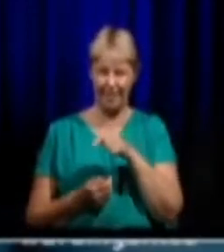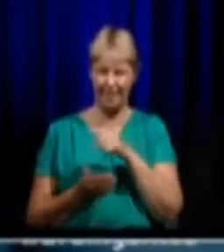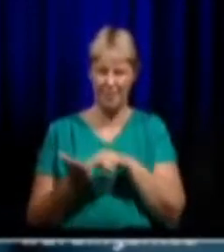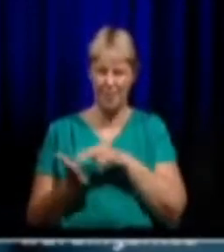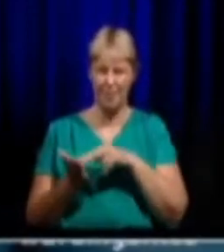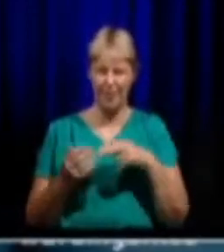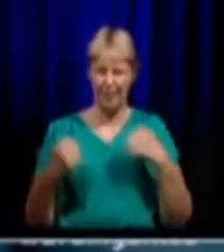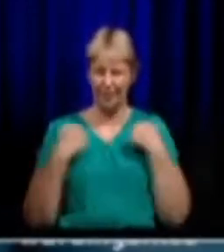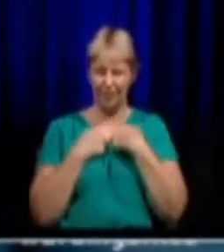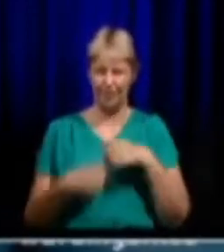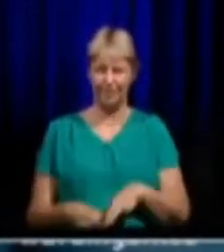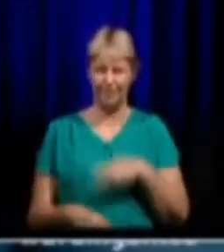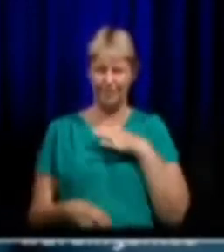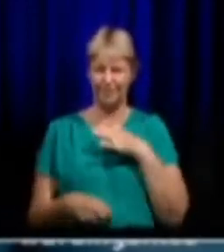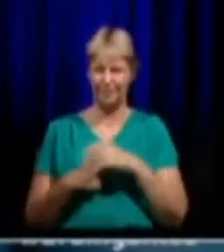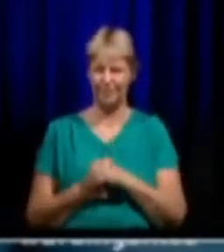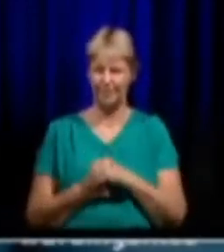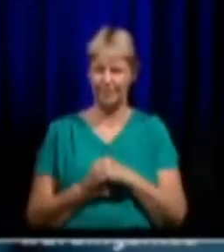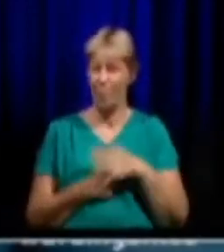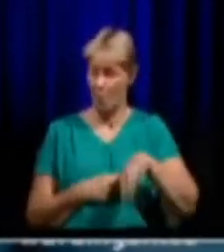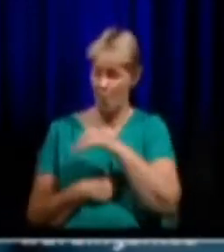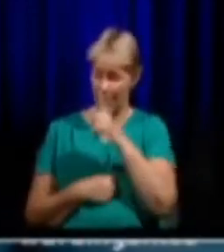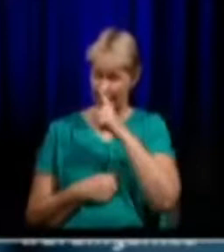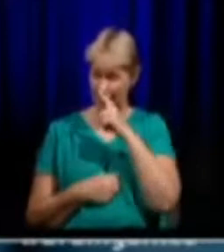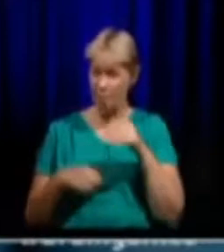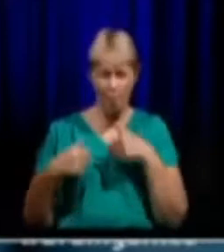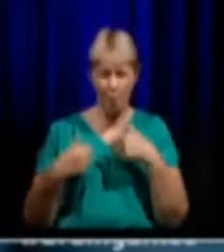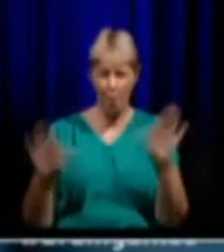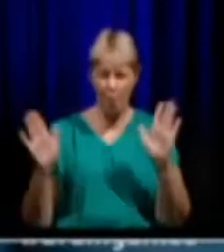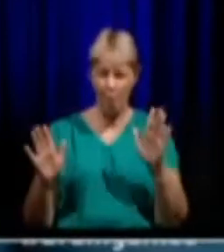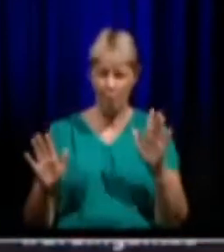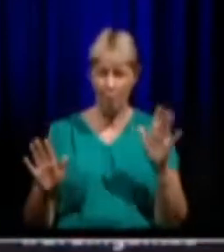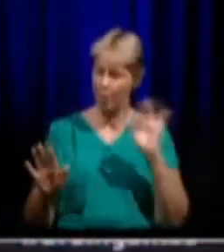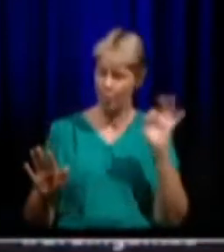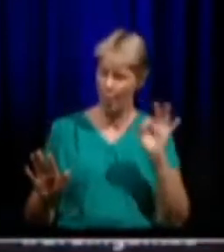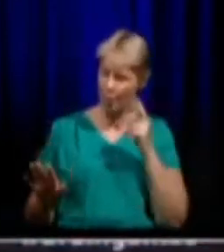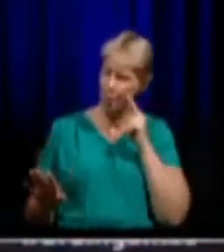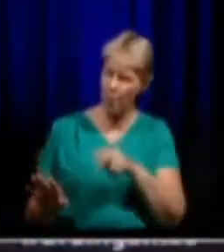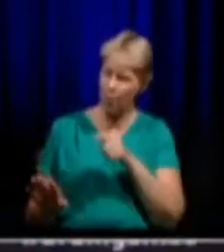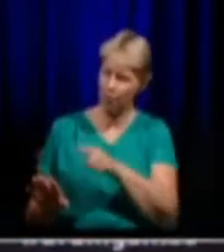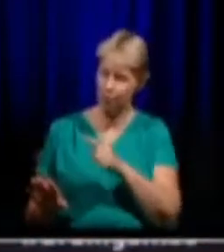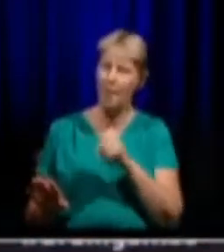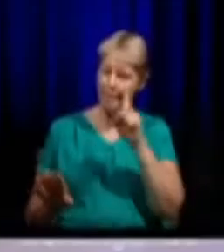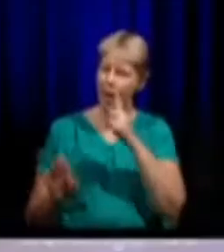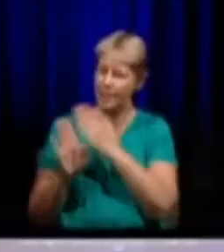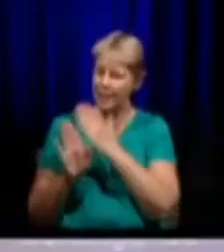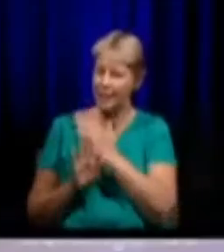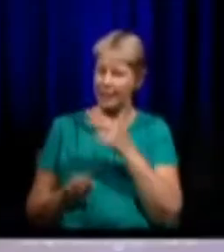please. Okay, now she's alone, the crowd is gone, and nobody is watching her, except our hidden cameras. What do you think she'll